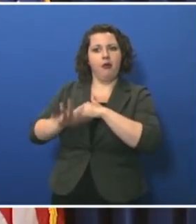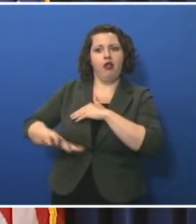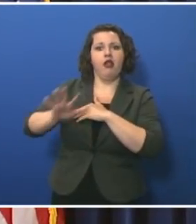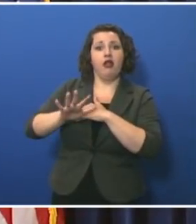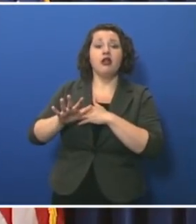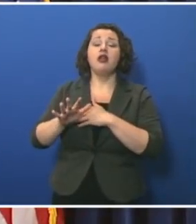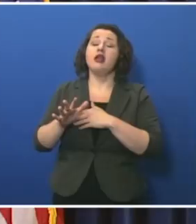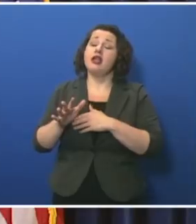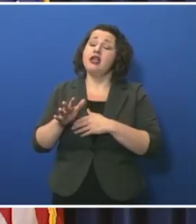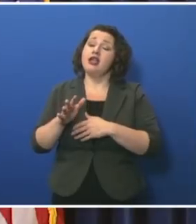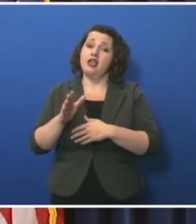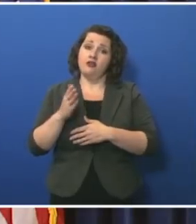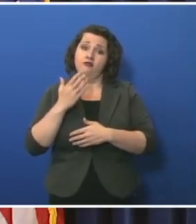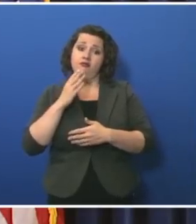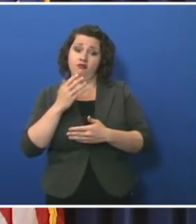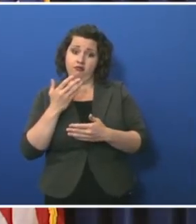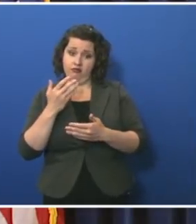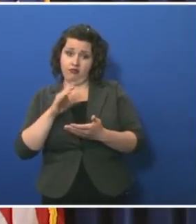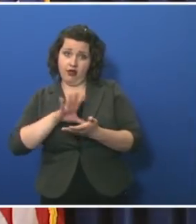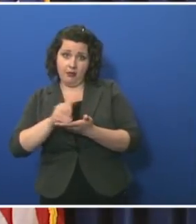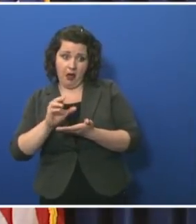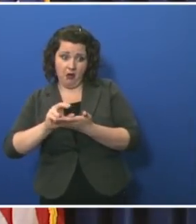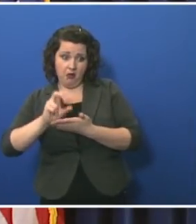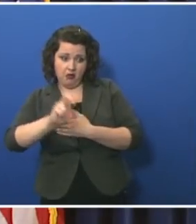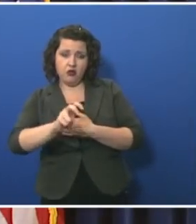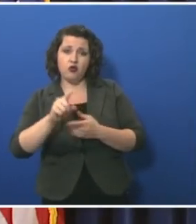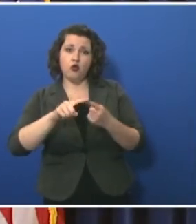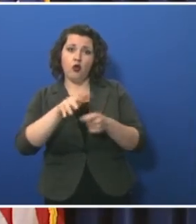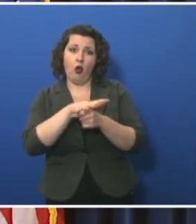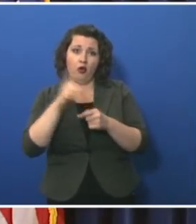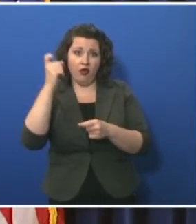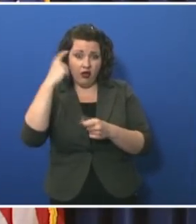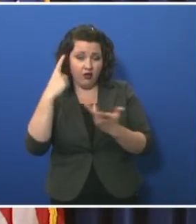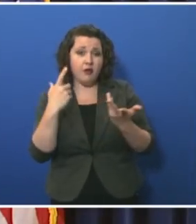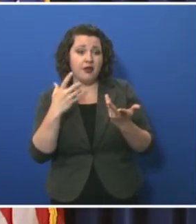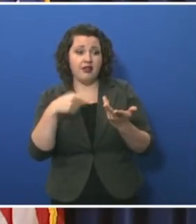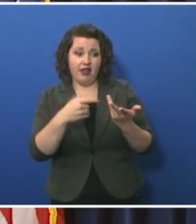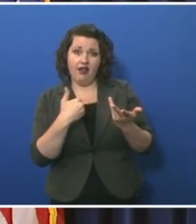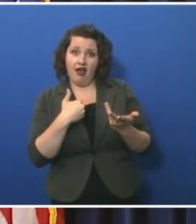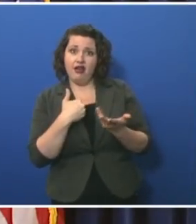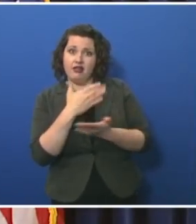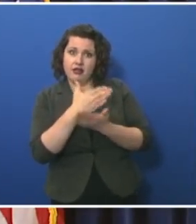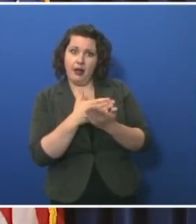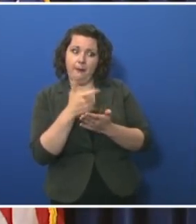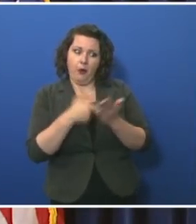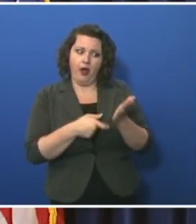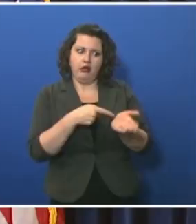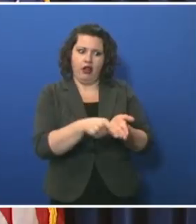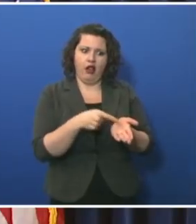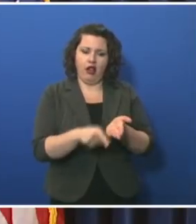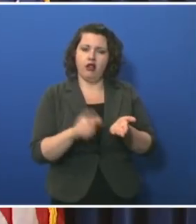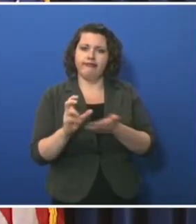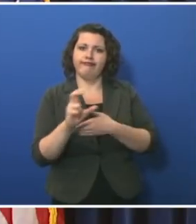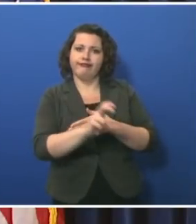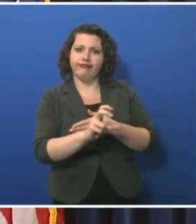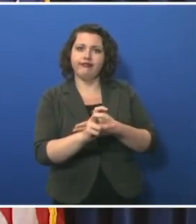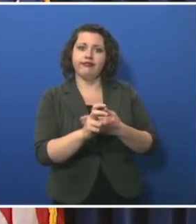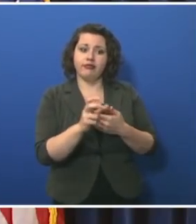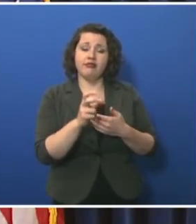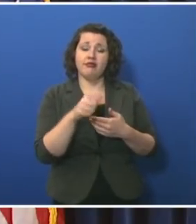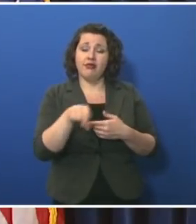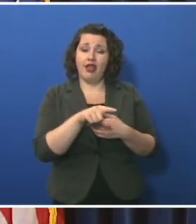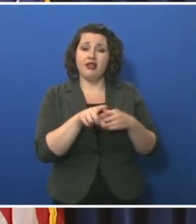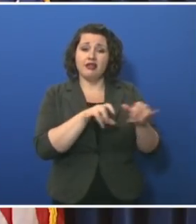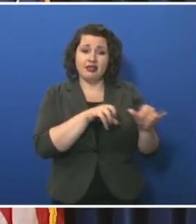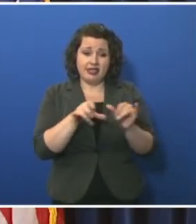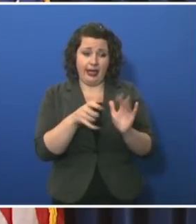local government to continue to work with them to offset some of the costs that have been related to COVID-19. They have to apply the same